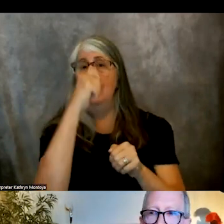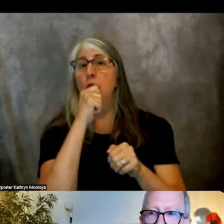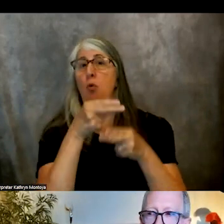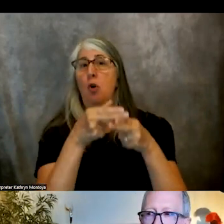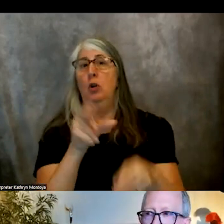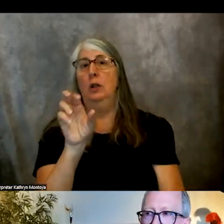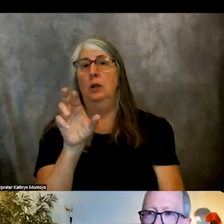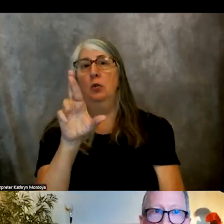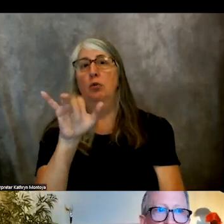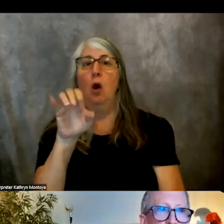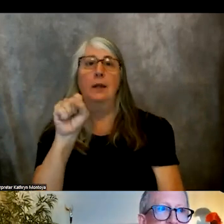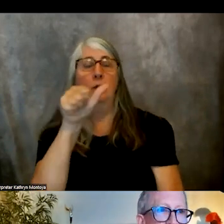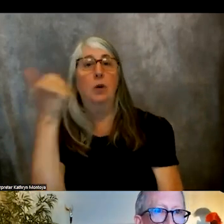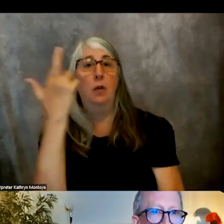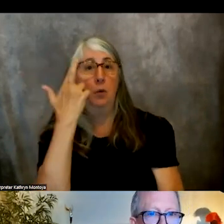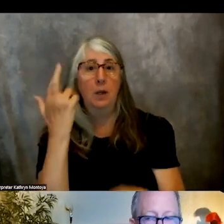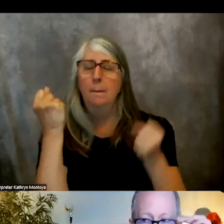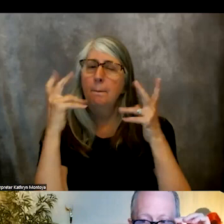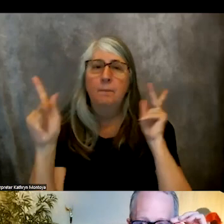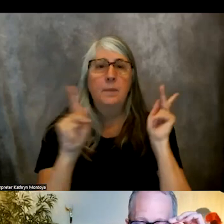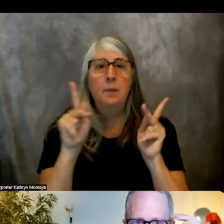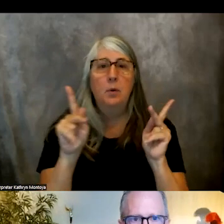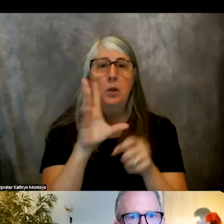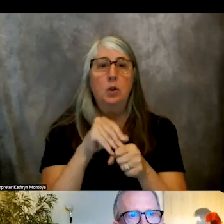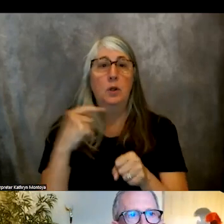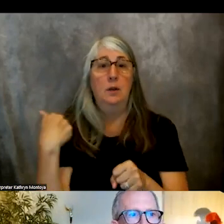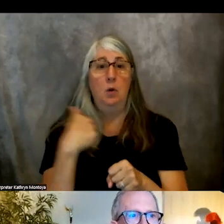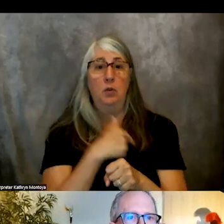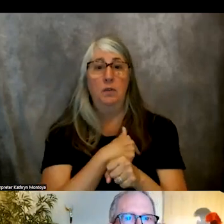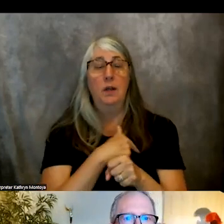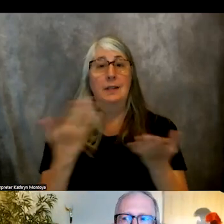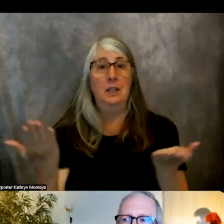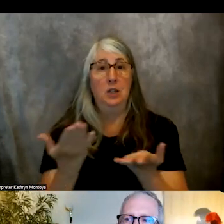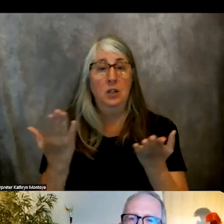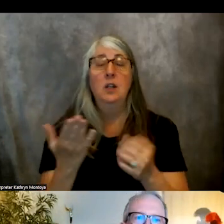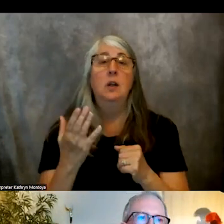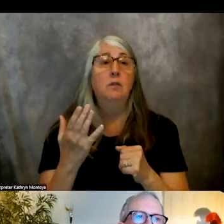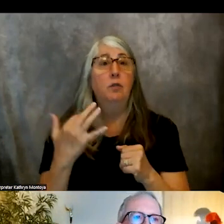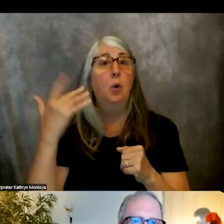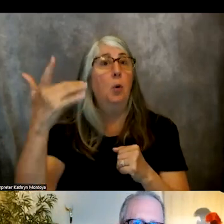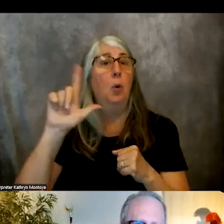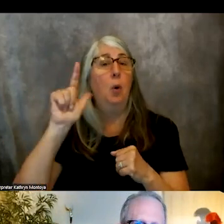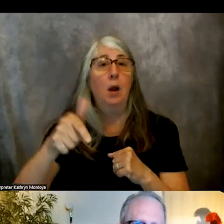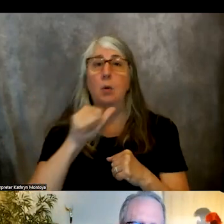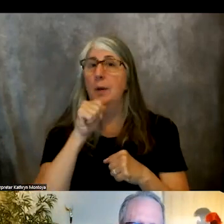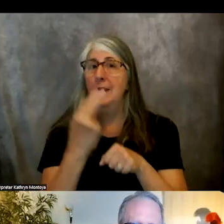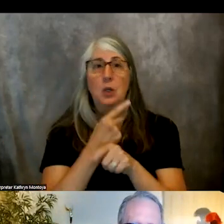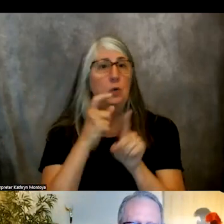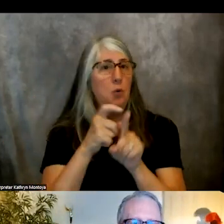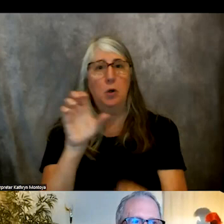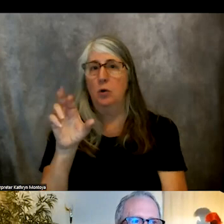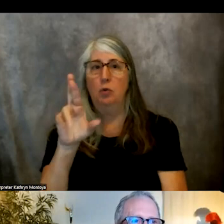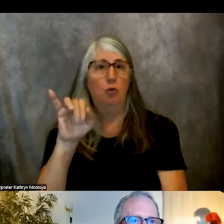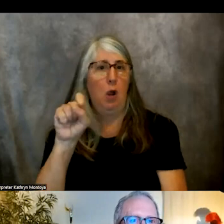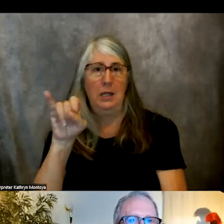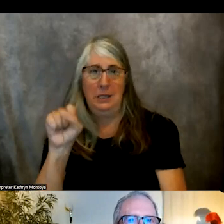reasons. There are a host of people, including those of us at Recovery Innovations. For a time, we didn't use the word crisis. We